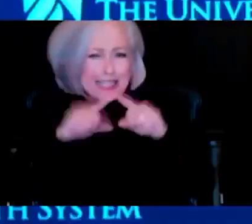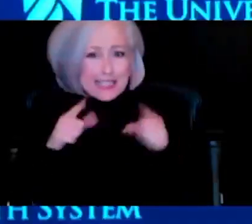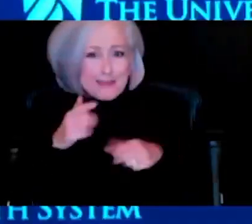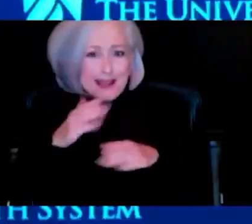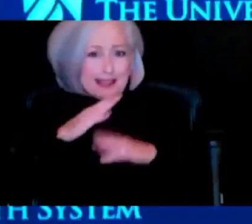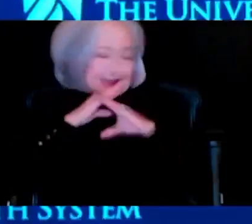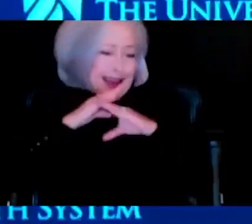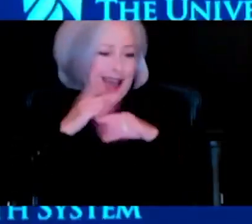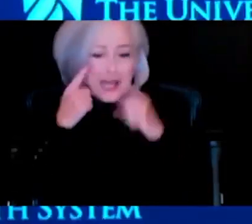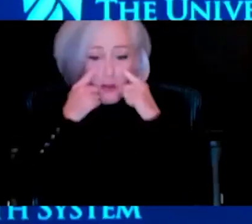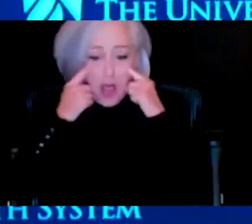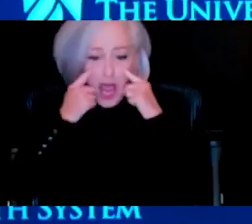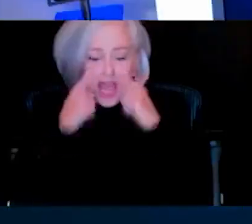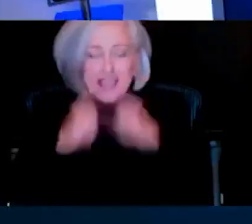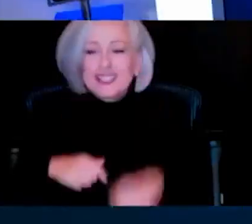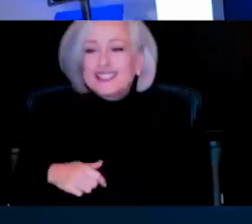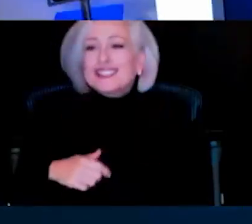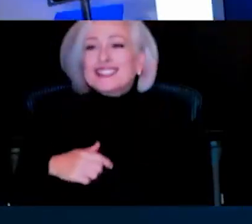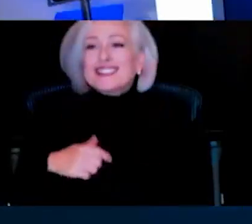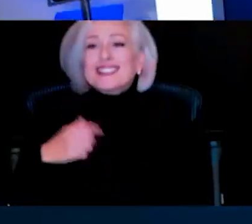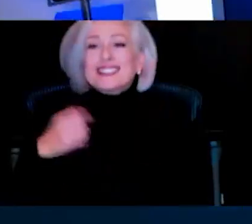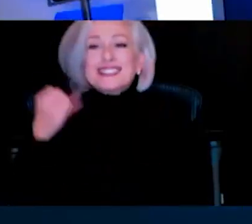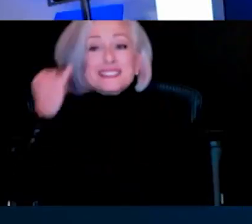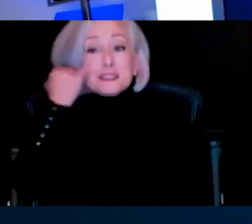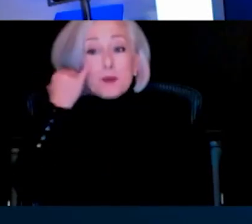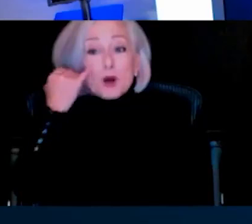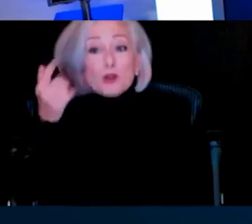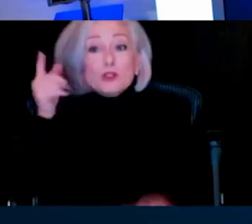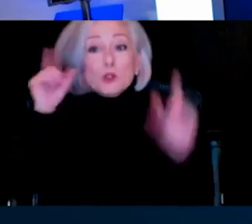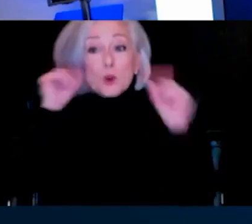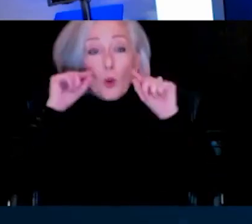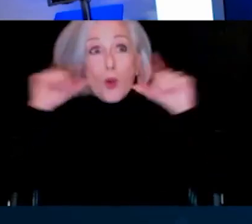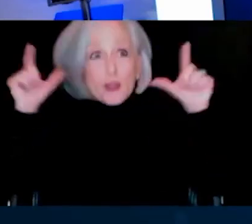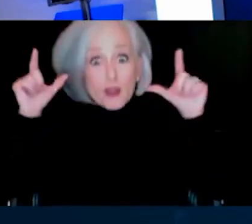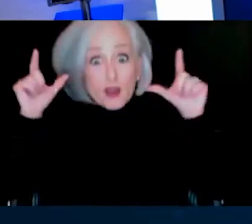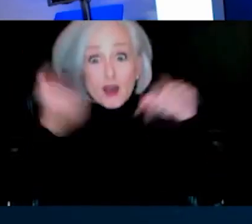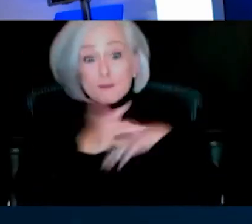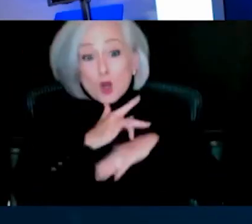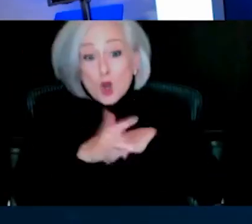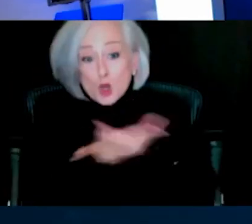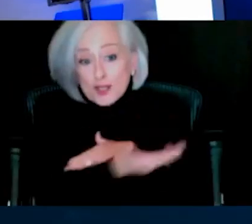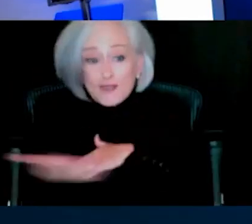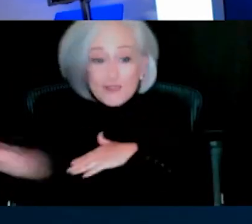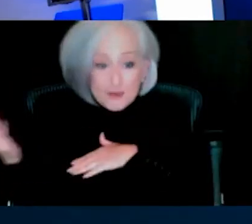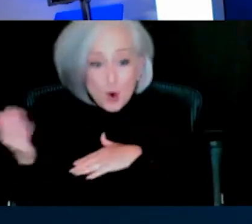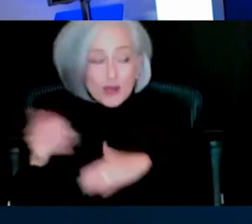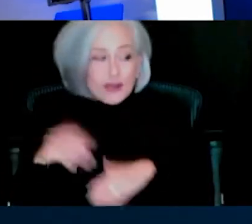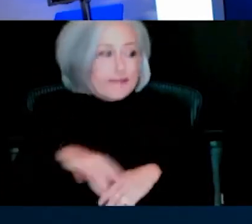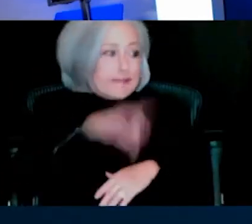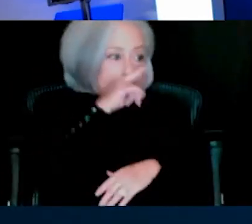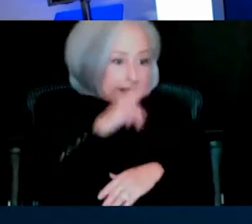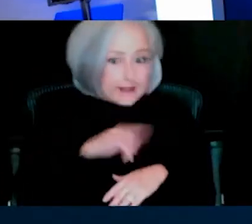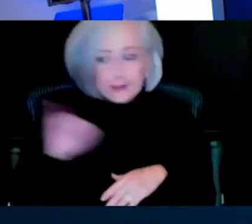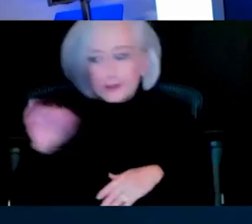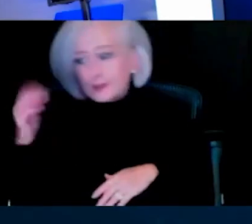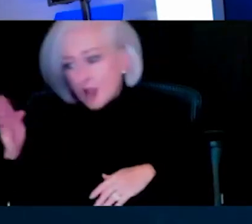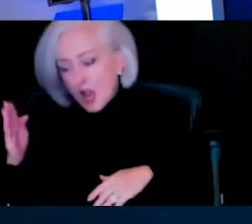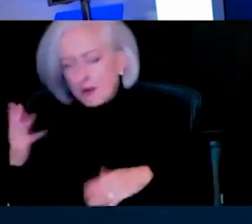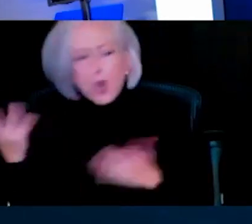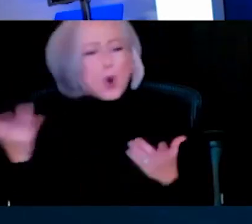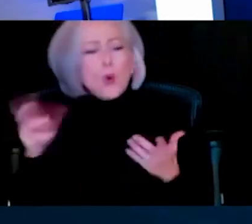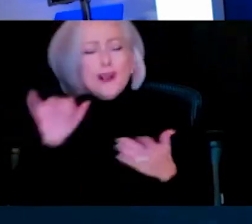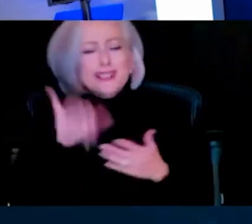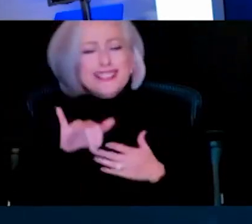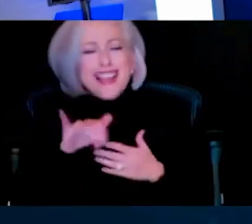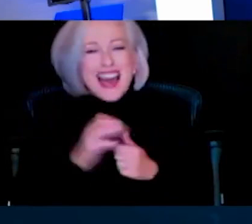my etiology. What if it's waking up, the job, kids, life, wine, whiskey? What if it's that? So. Yeah. You just run away